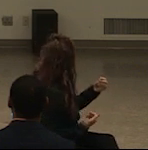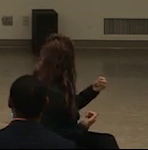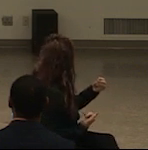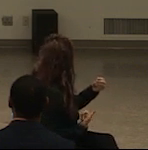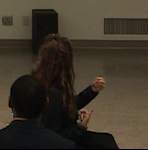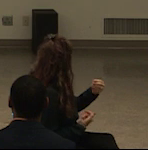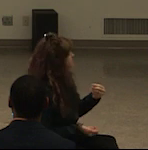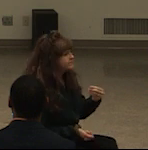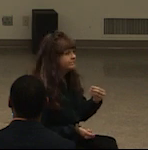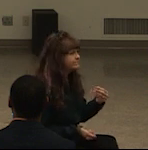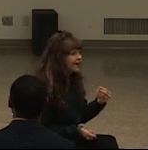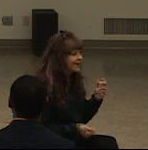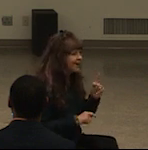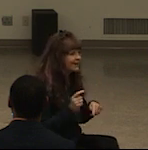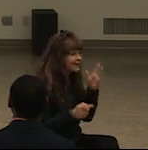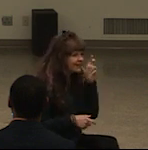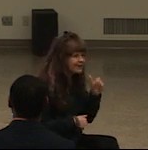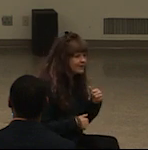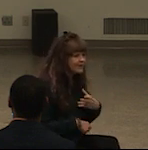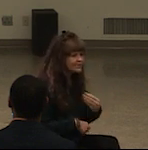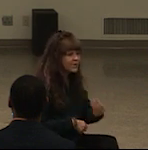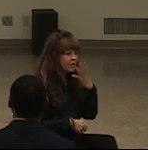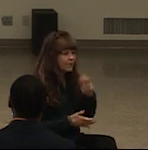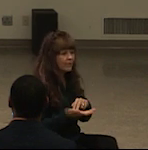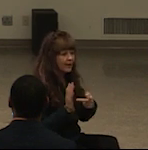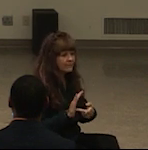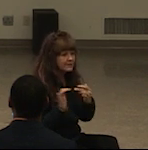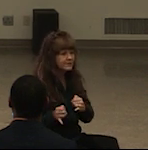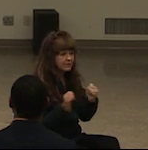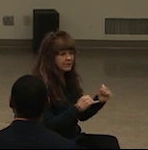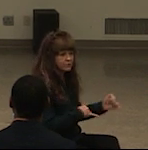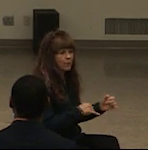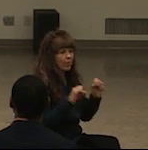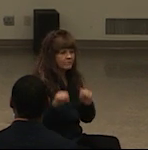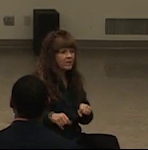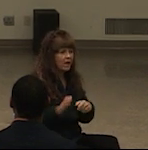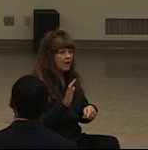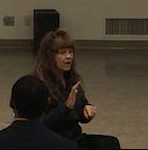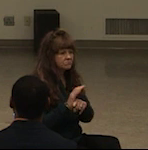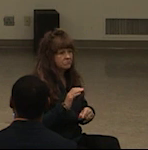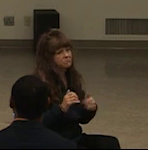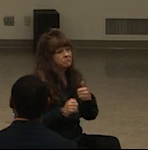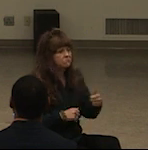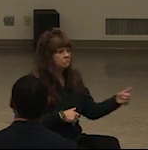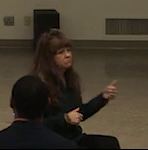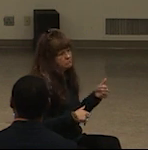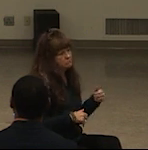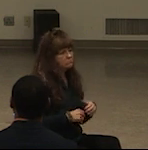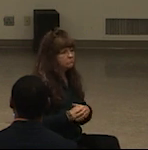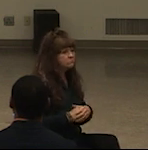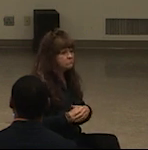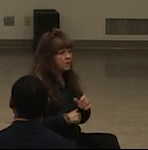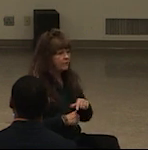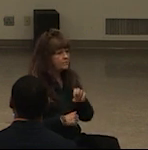So these become individual battles versus collective battles. A sense of urgency, like we need to do this now without thinking